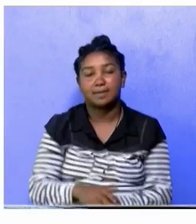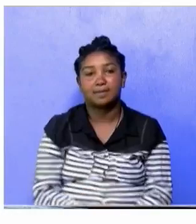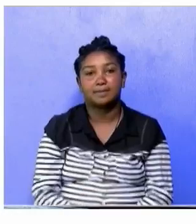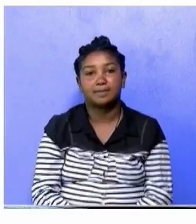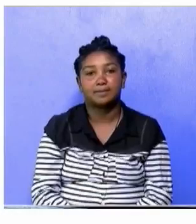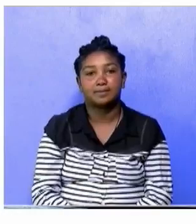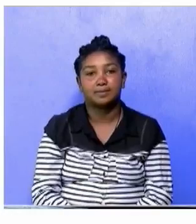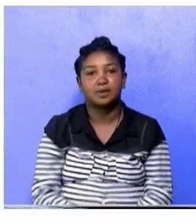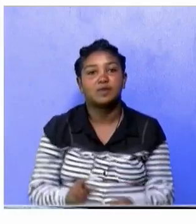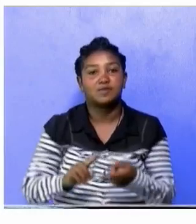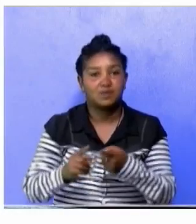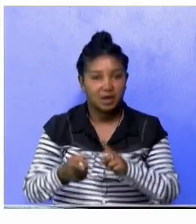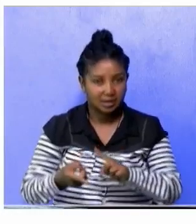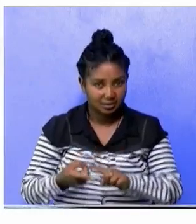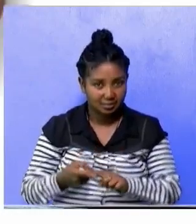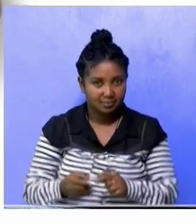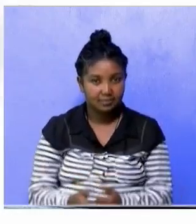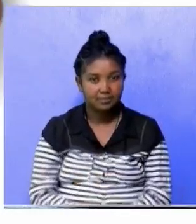friend.